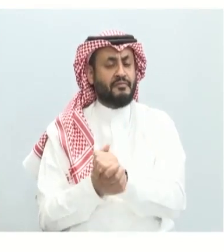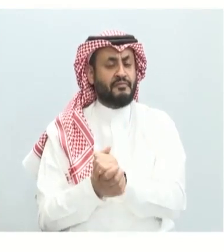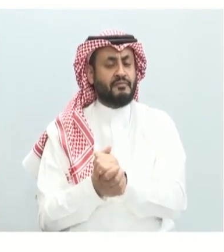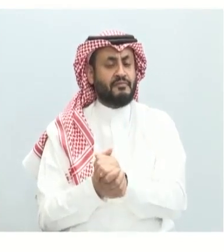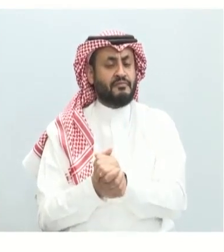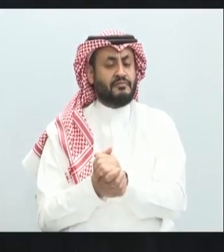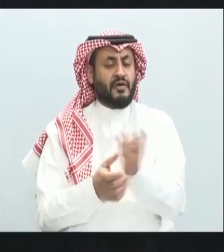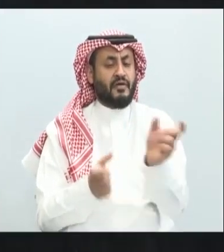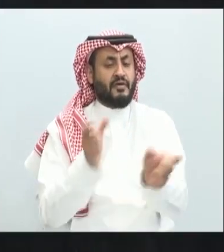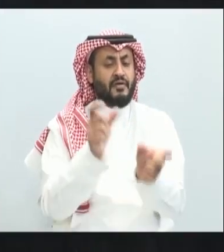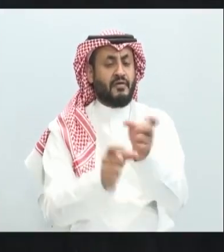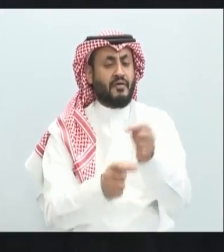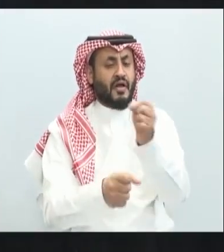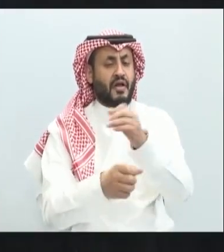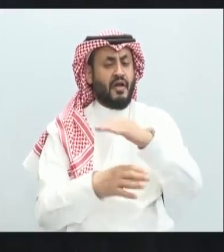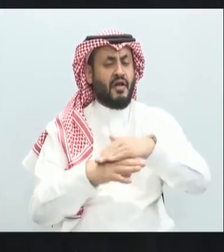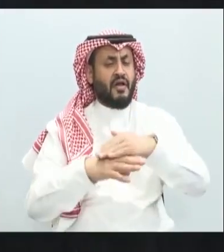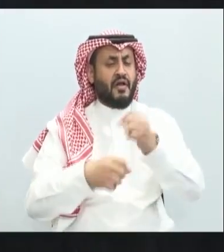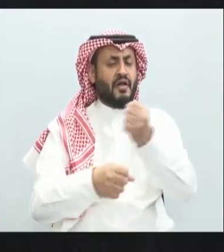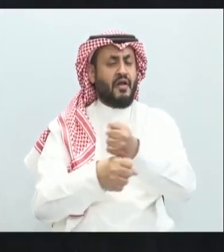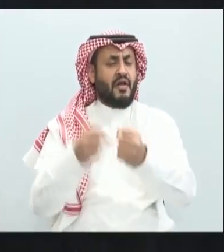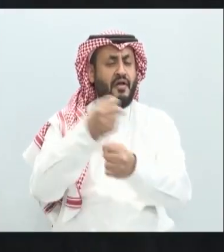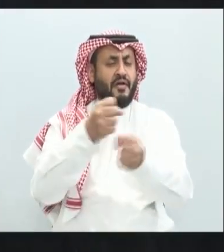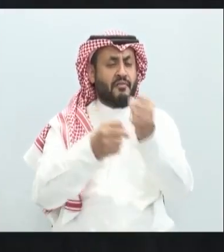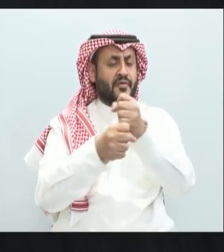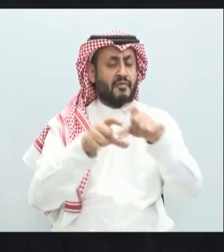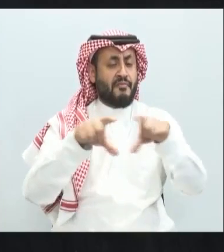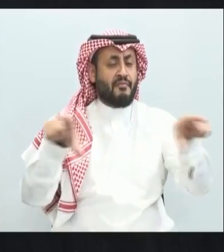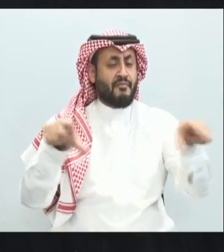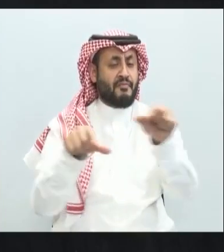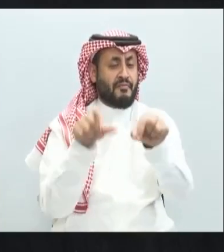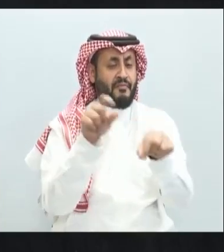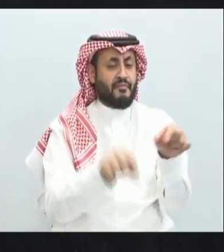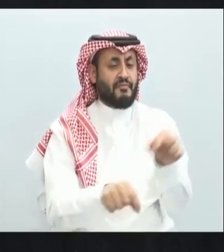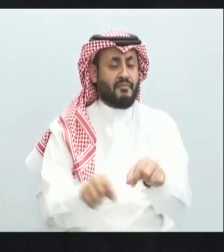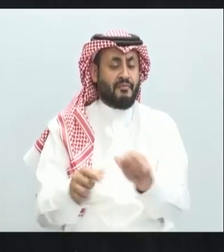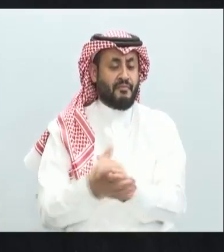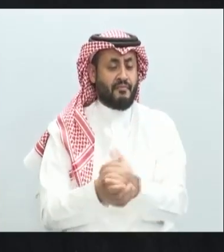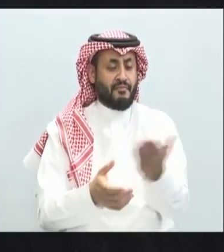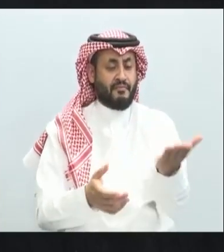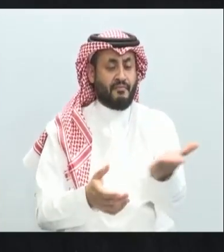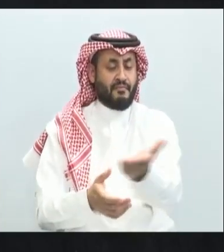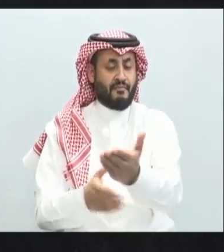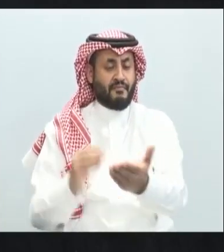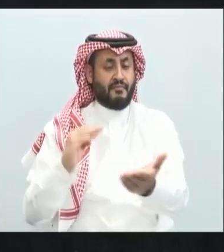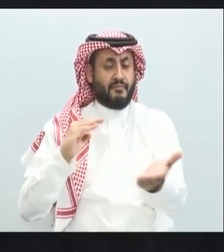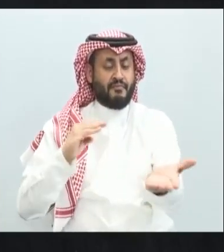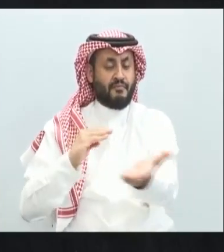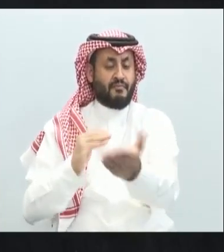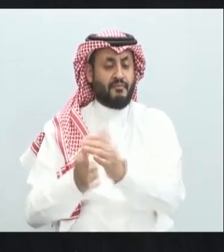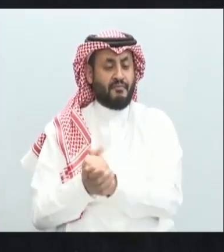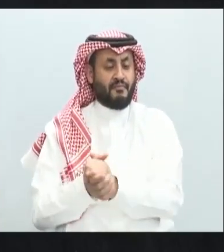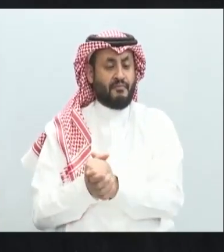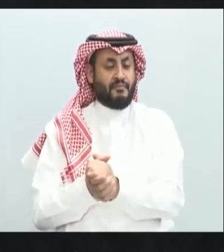to form a sentence out of these words. And the sentence was, this